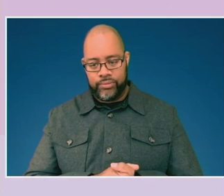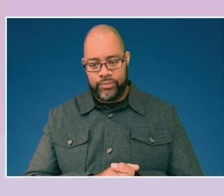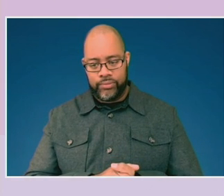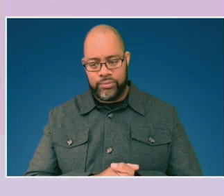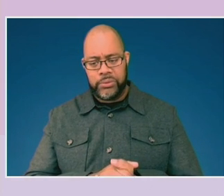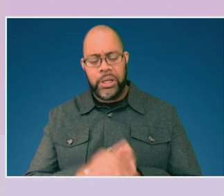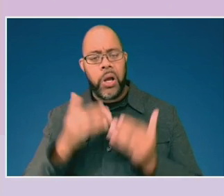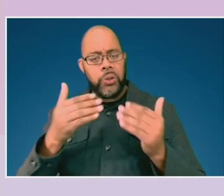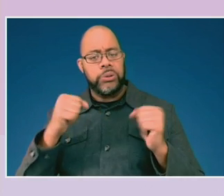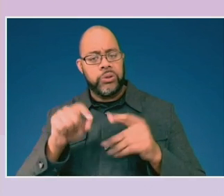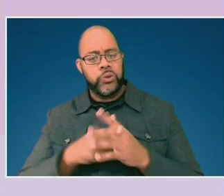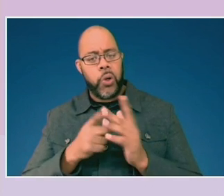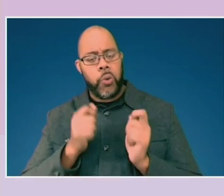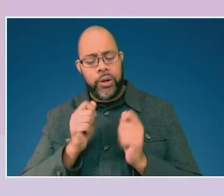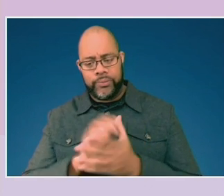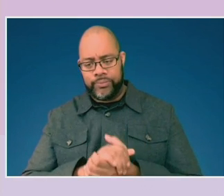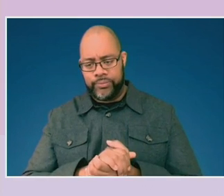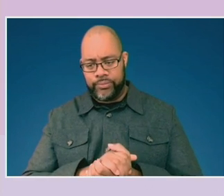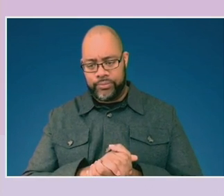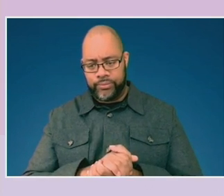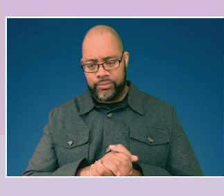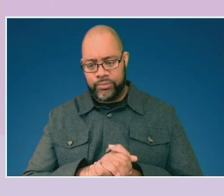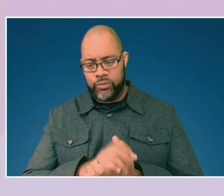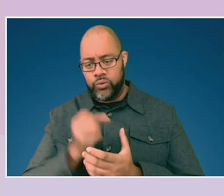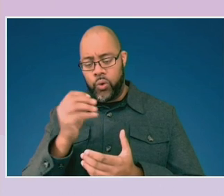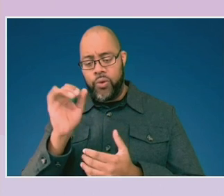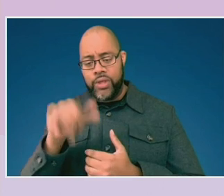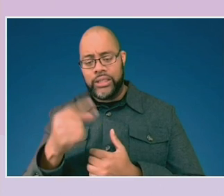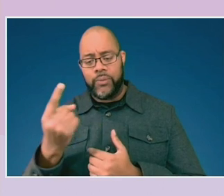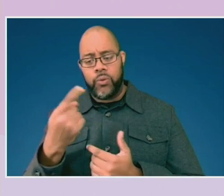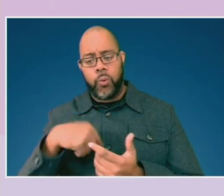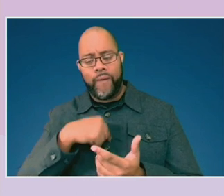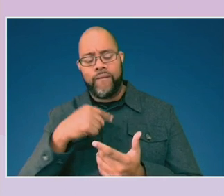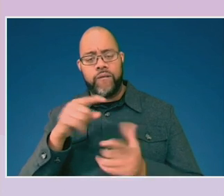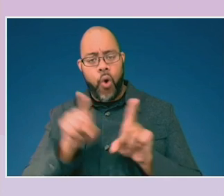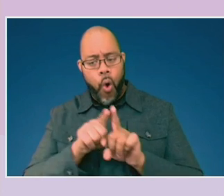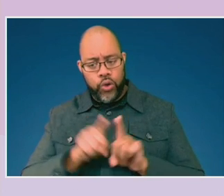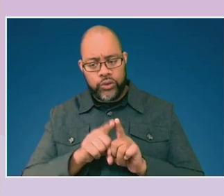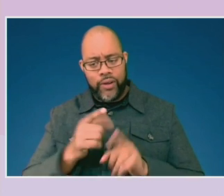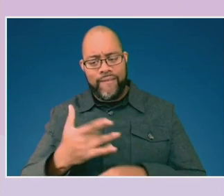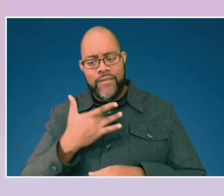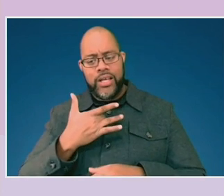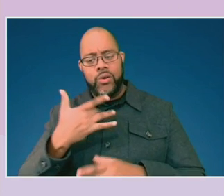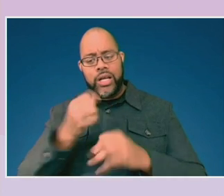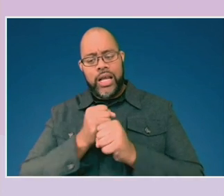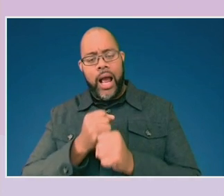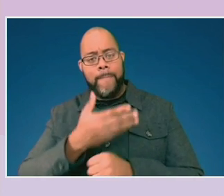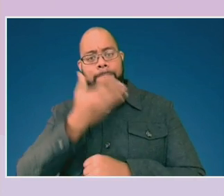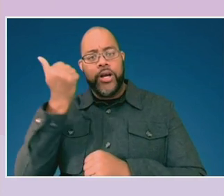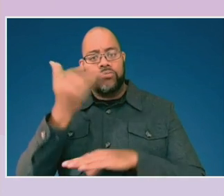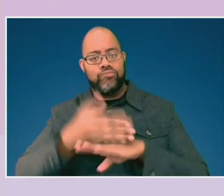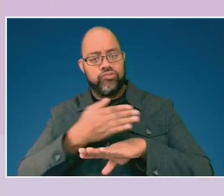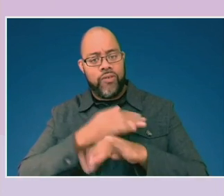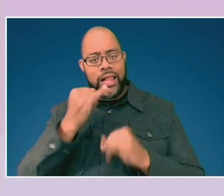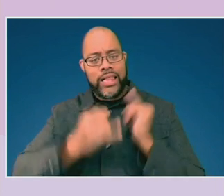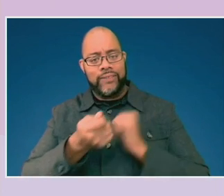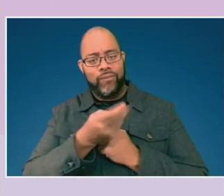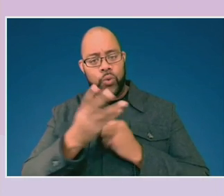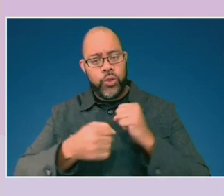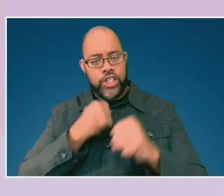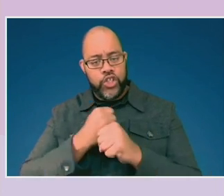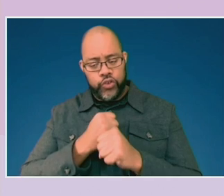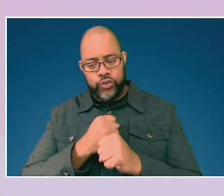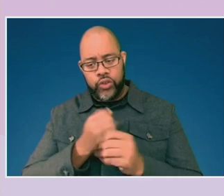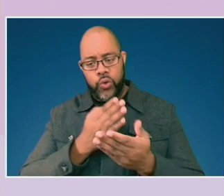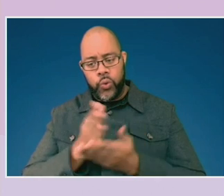and start really quickly. So that is something we've also, I feel like, gotten much better at these last few years through